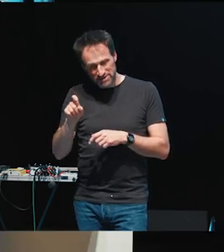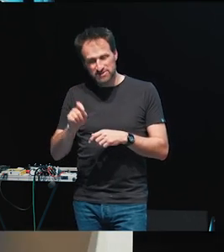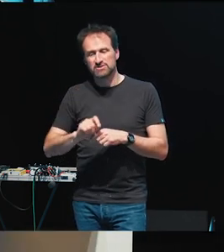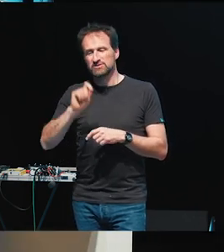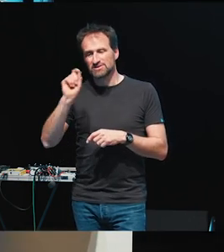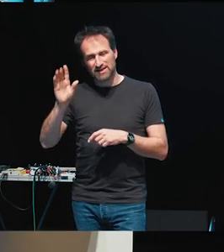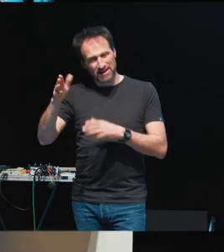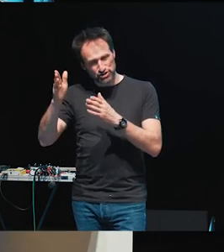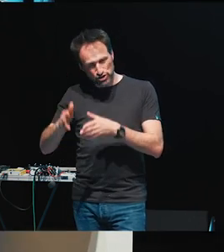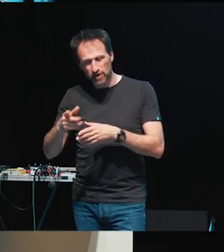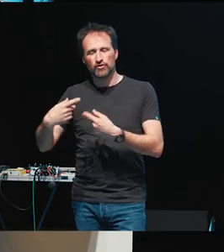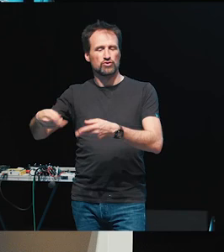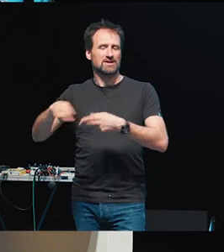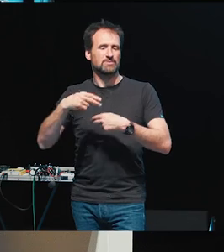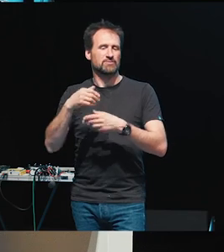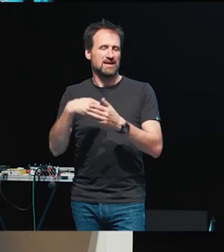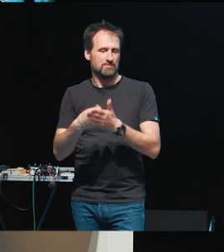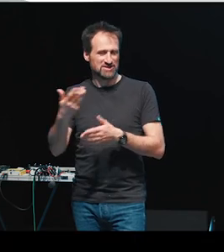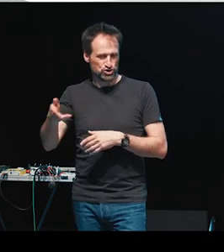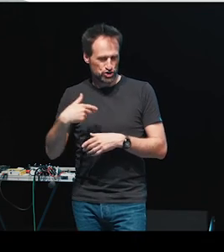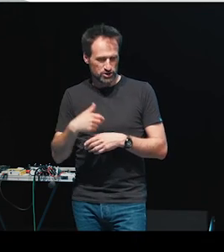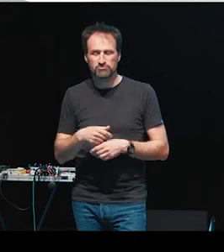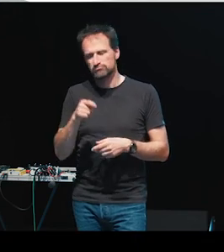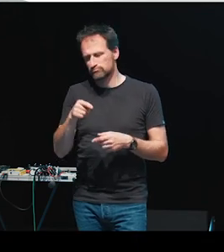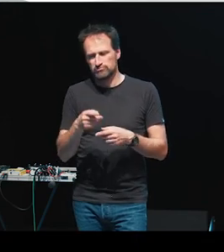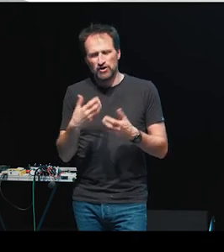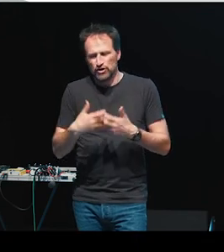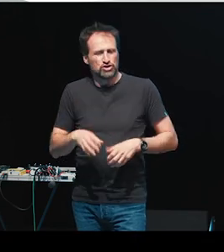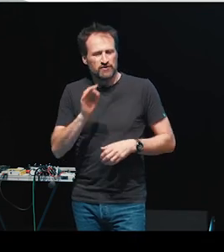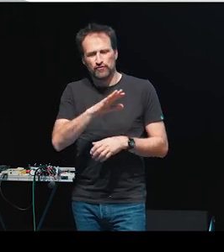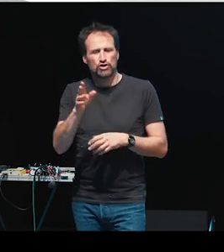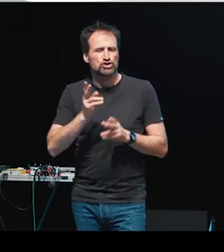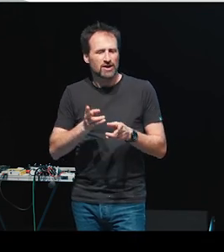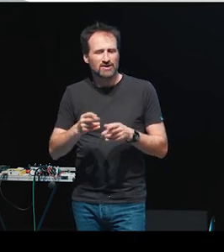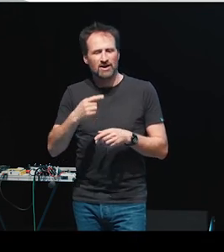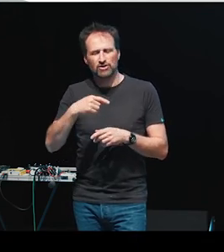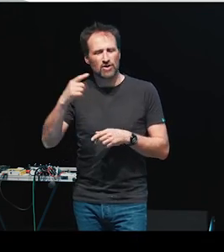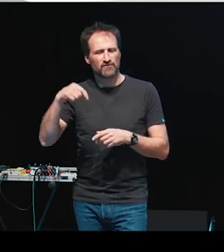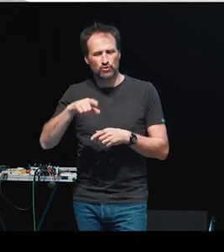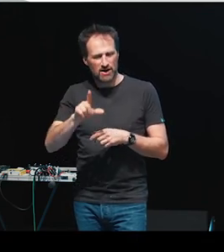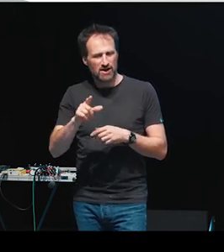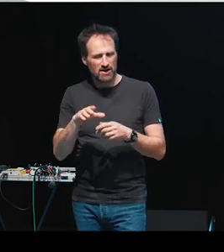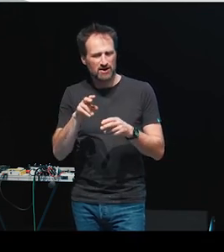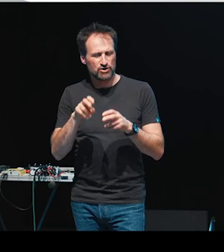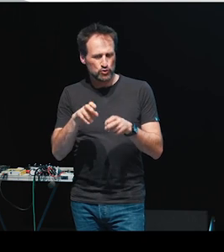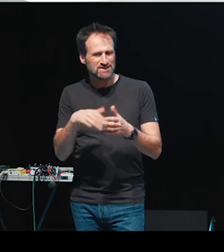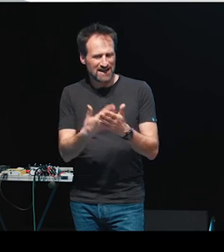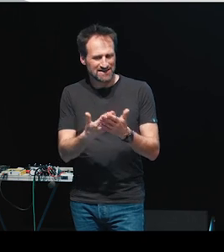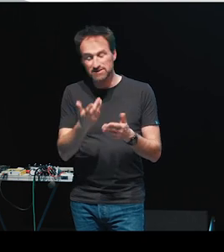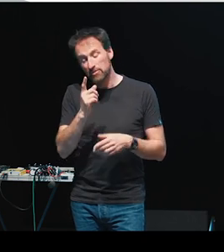results. And so this works for your standard GraphQL use cases, but it has to be more complex to handle the defer